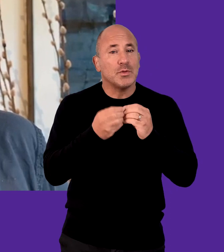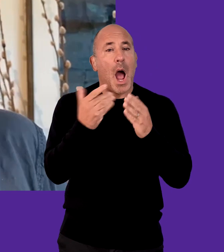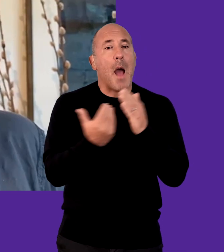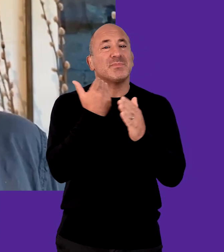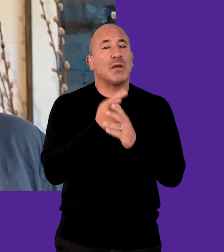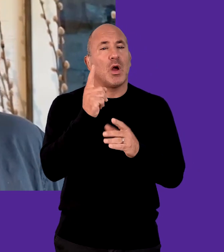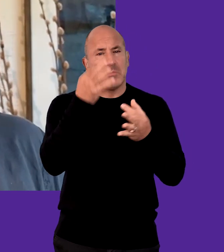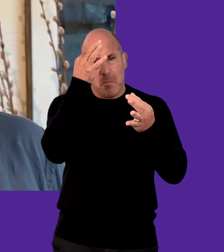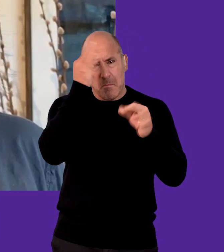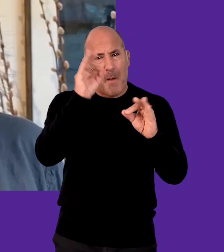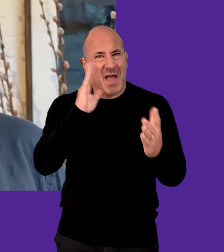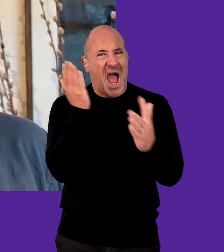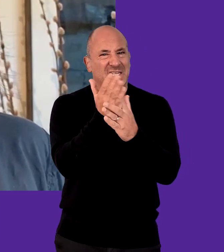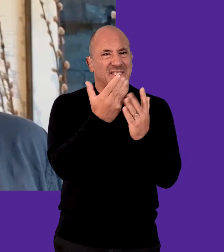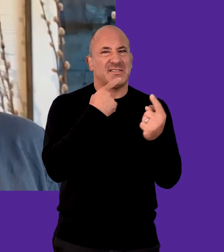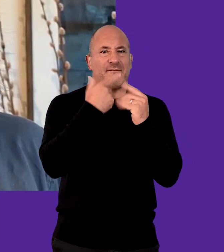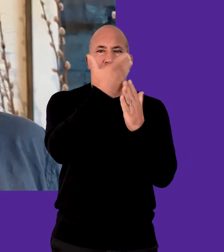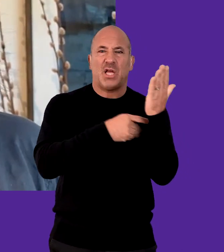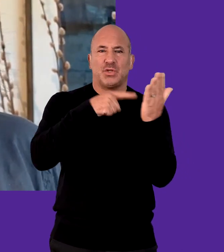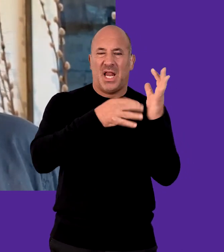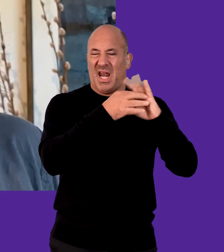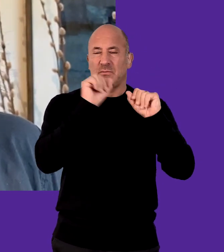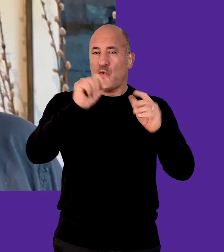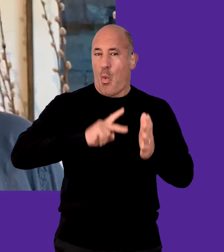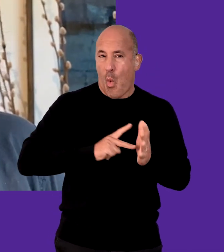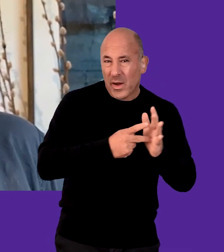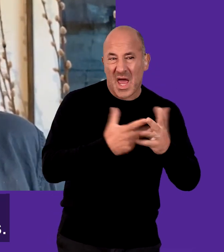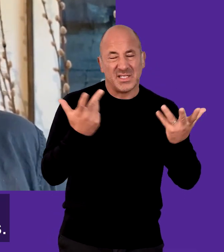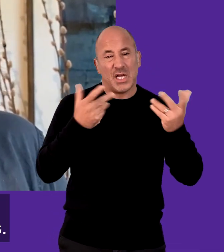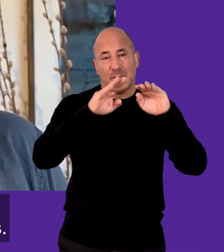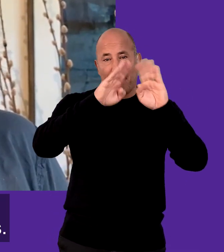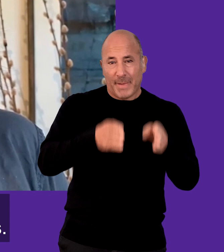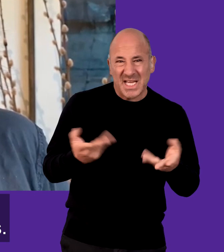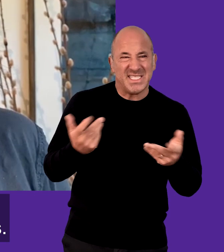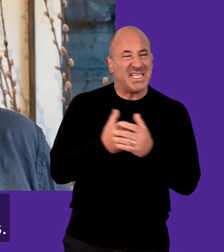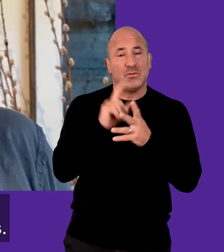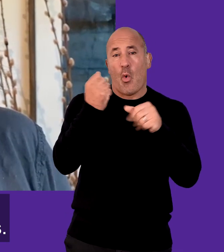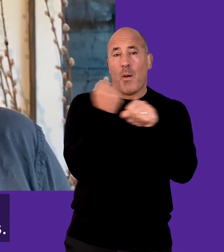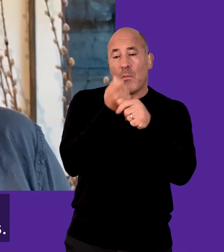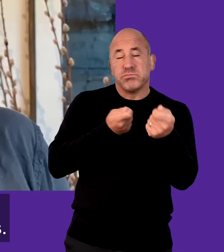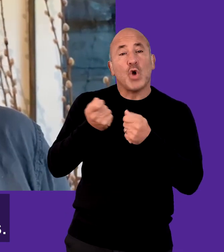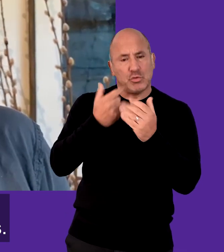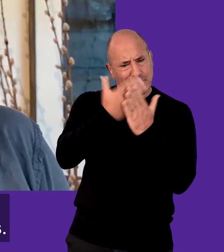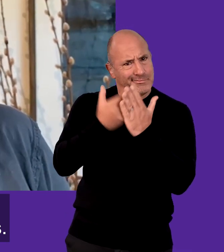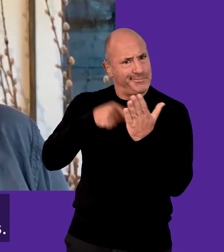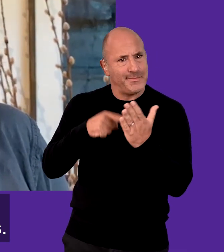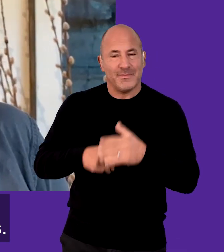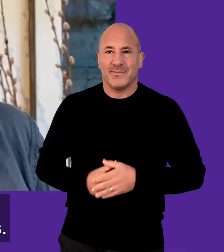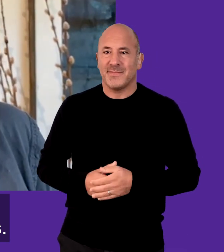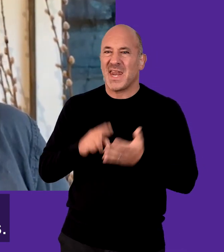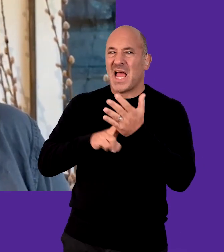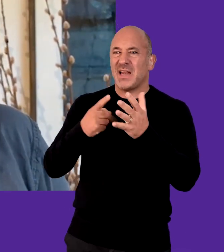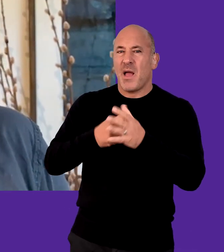Moti. So produce and keep updated an accurate access statement about your organisation, your buildings and